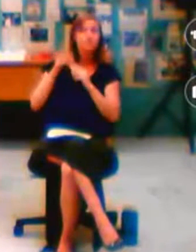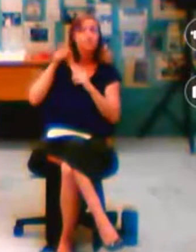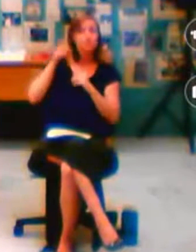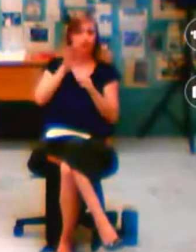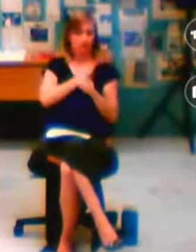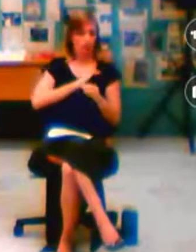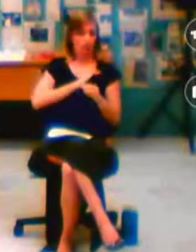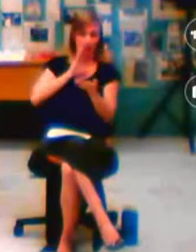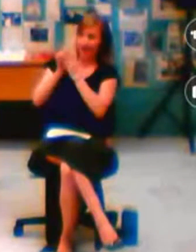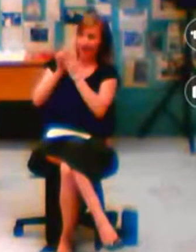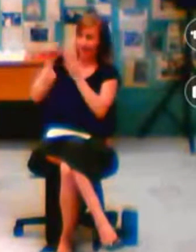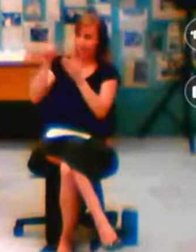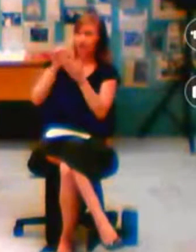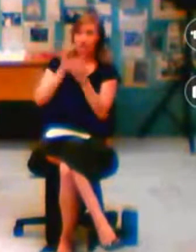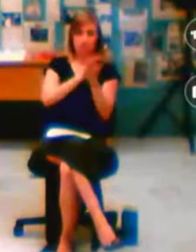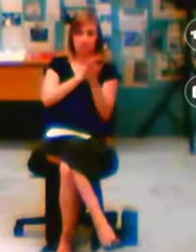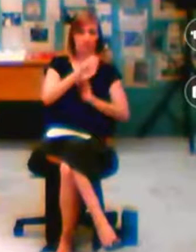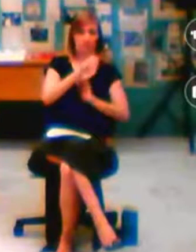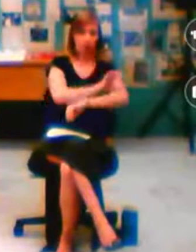So the